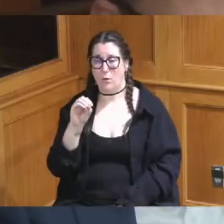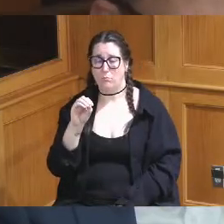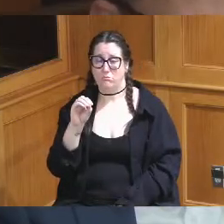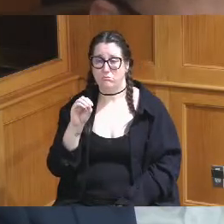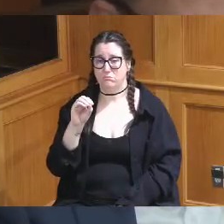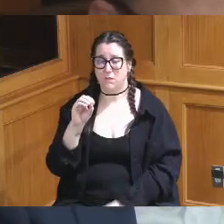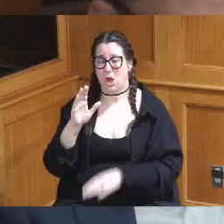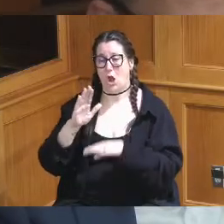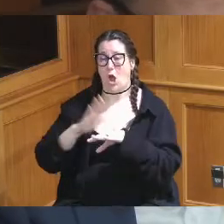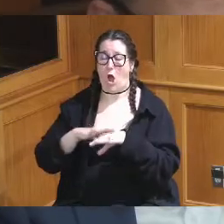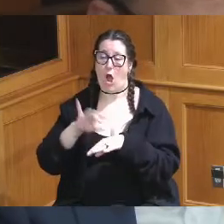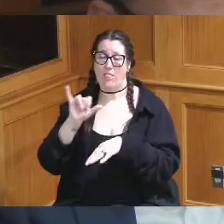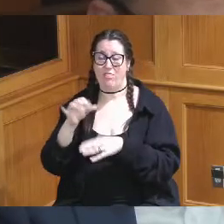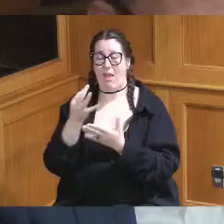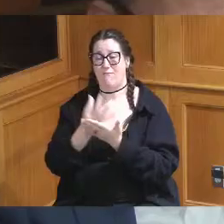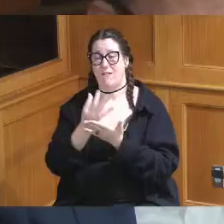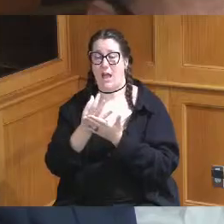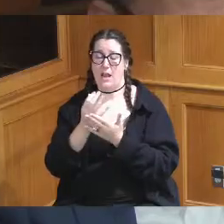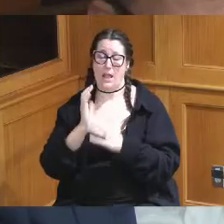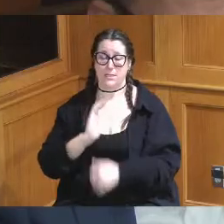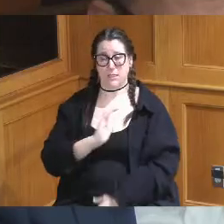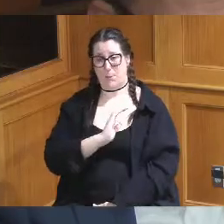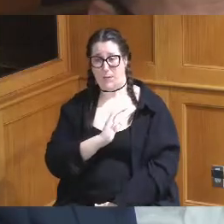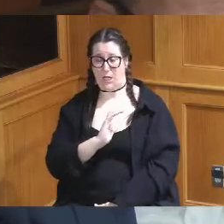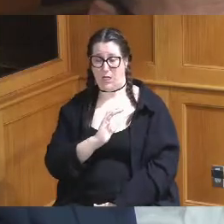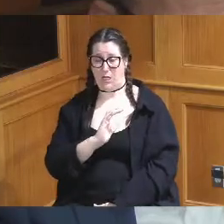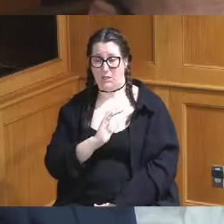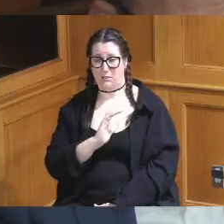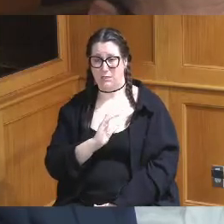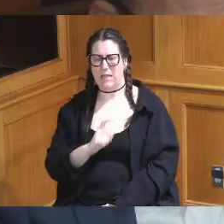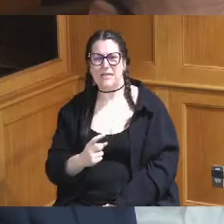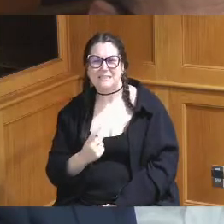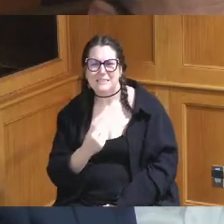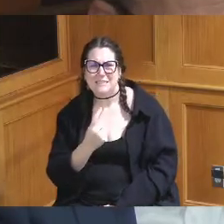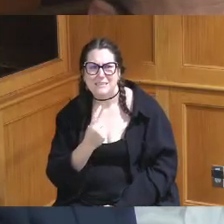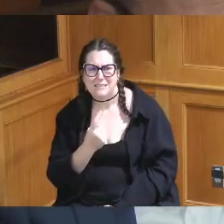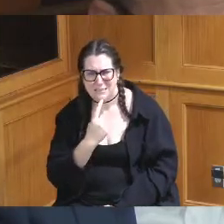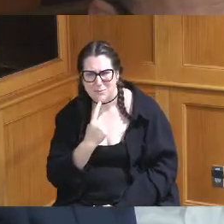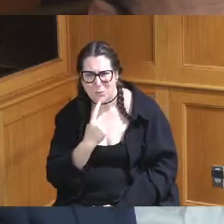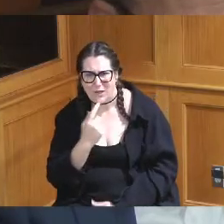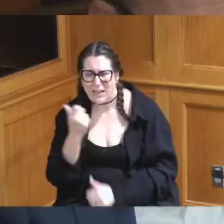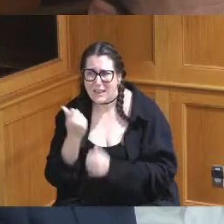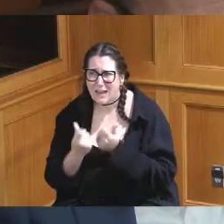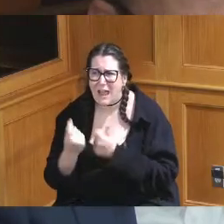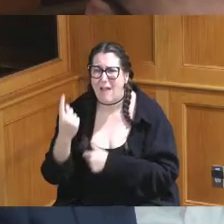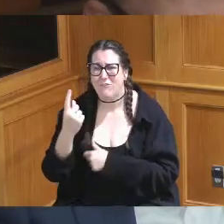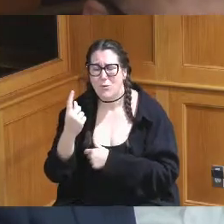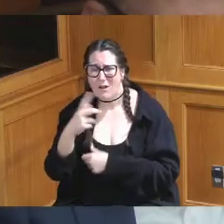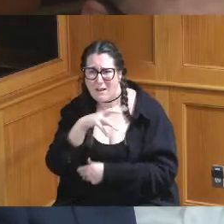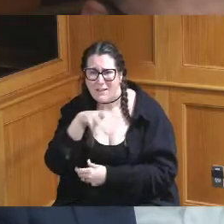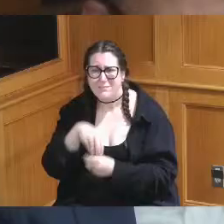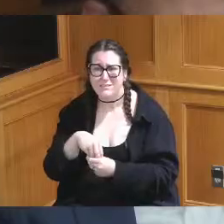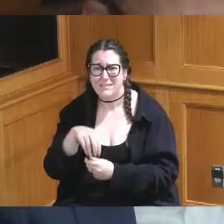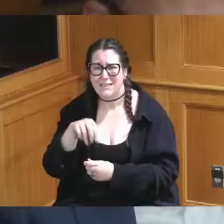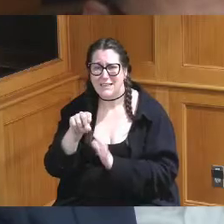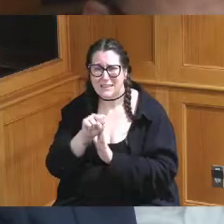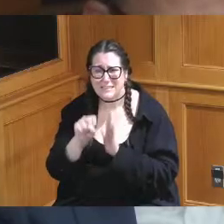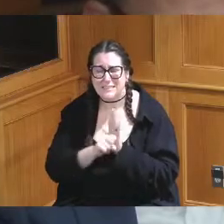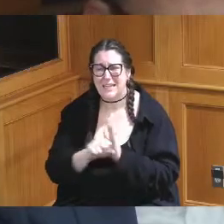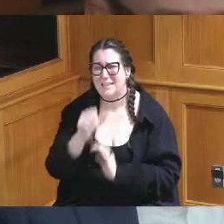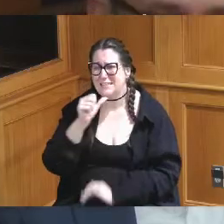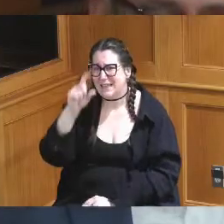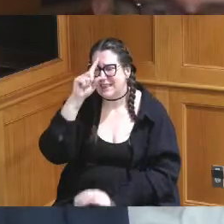there and on the finance committee, it was disappointing that everybody in the state didn't think it was